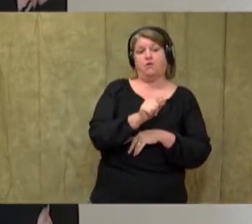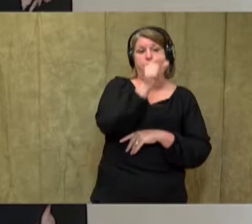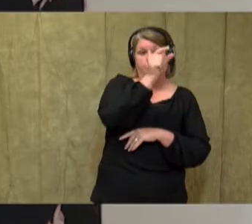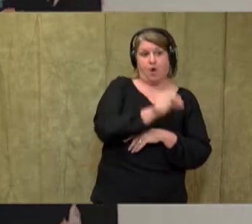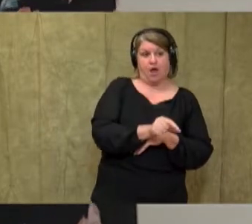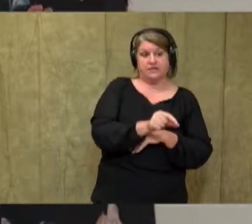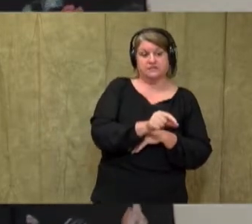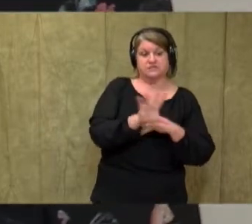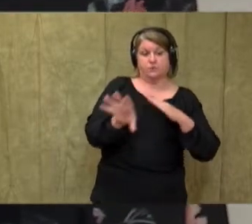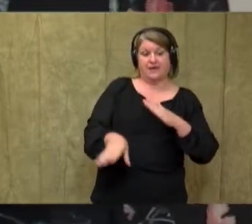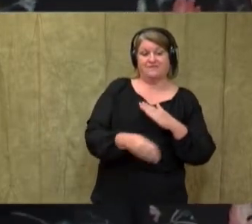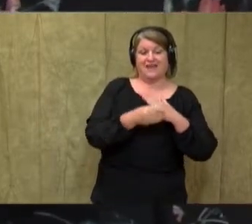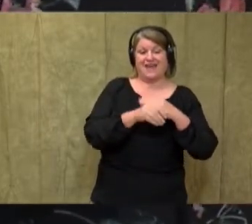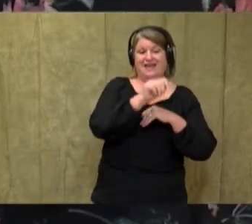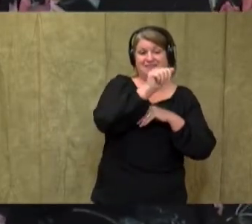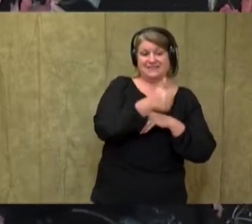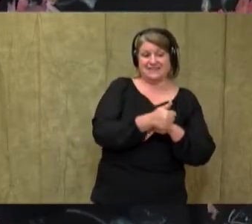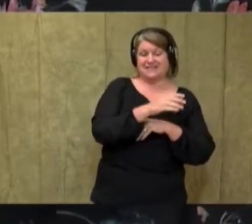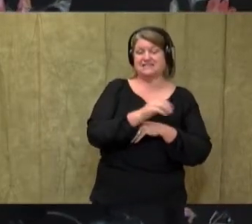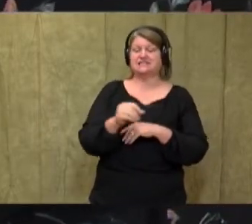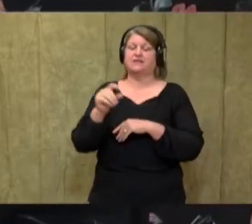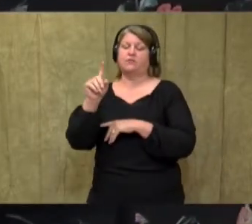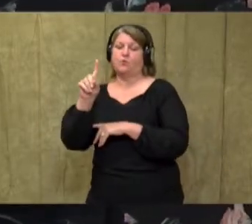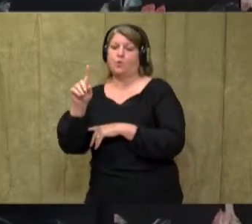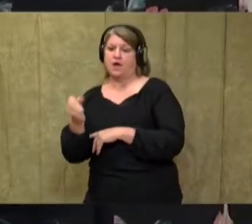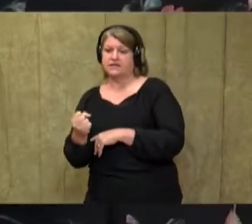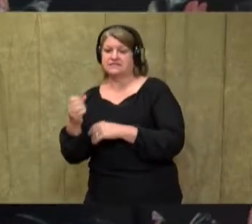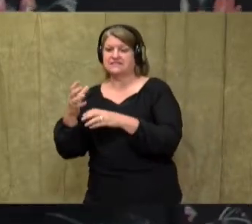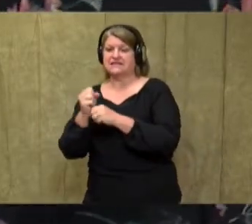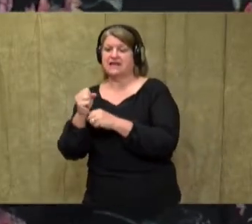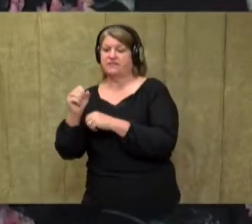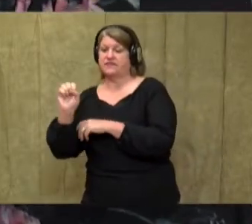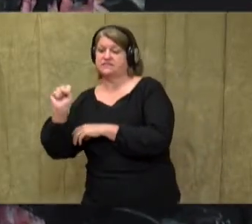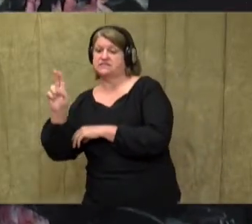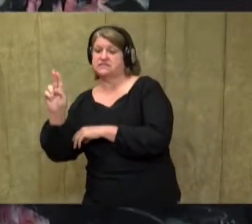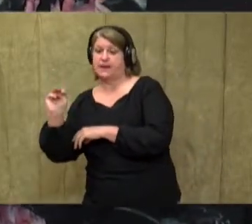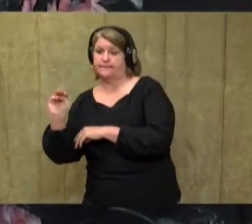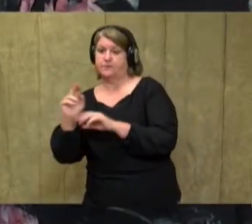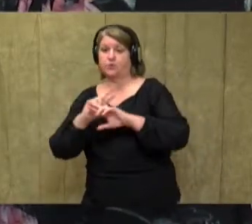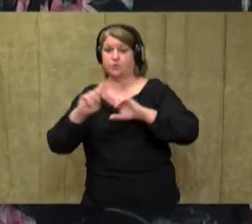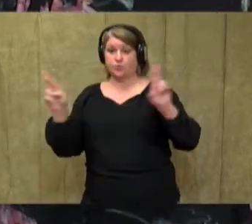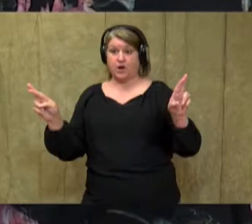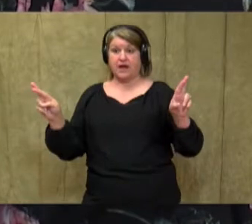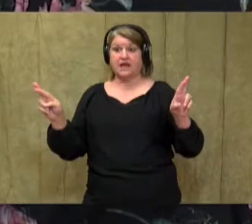tens and our ones to get our sum. Ready? When we count by